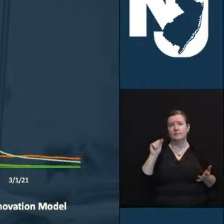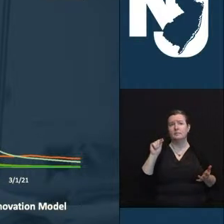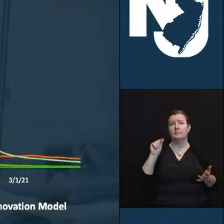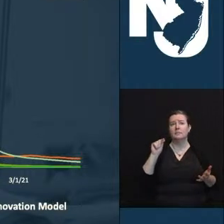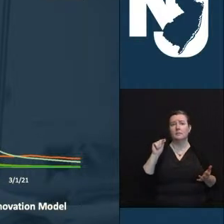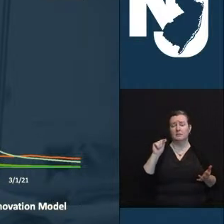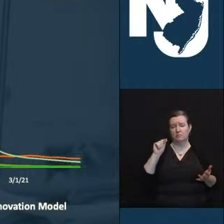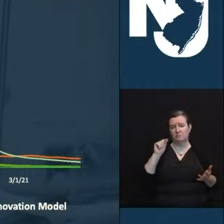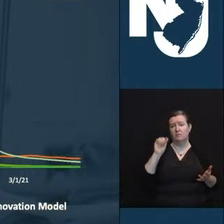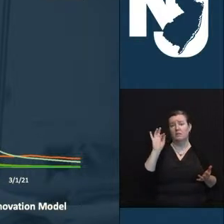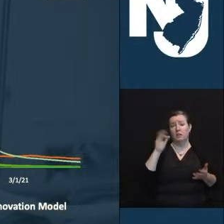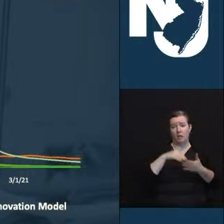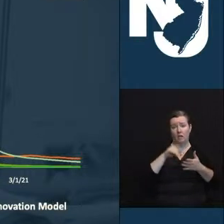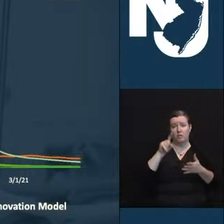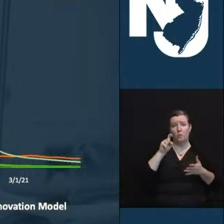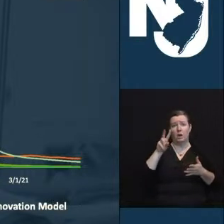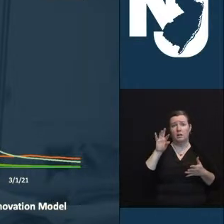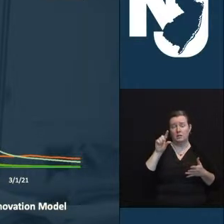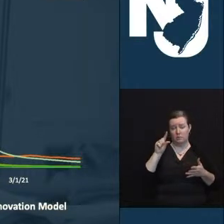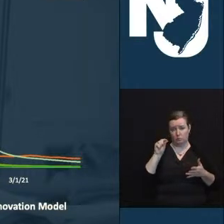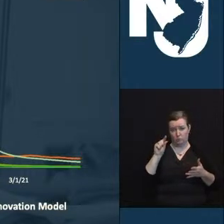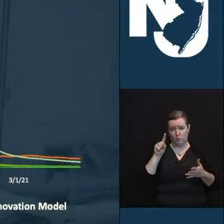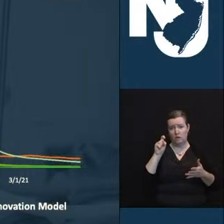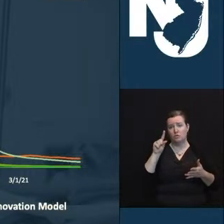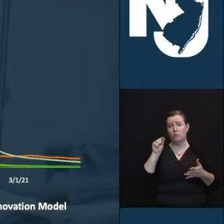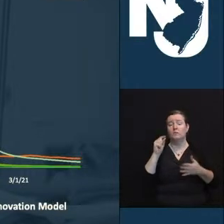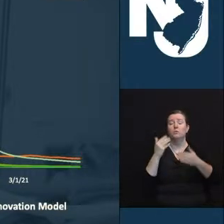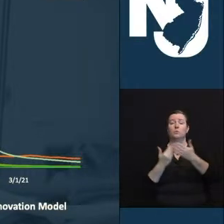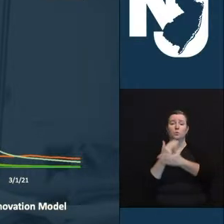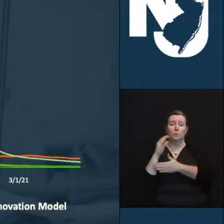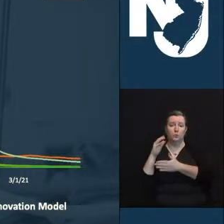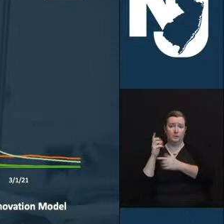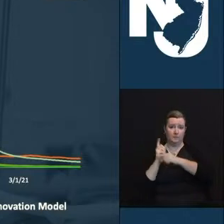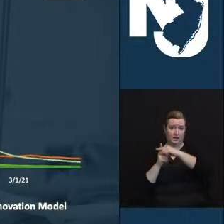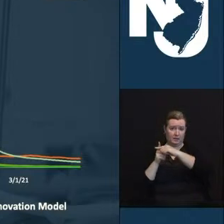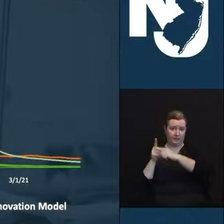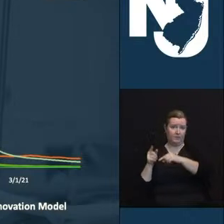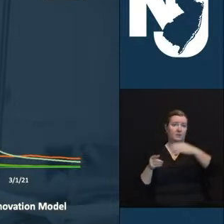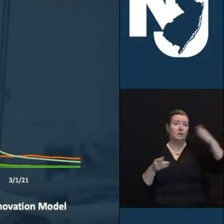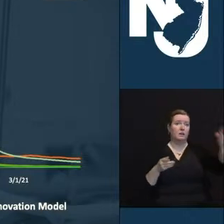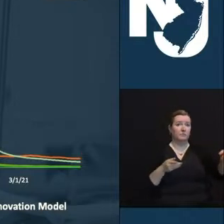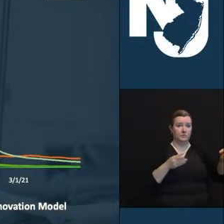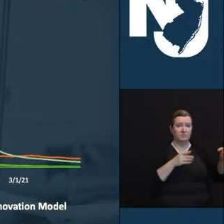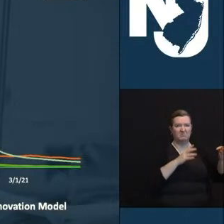13th. The Office of Innovation would see us top out at